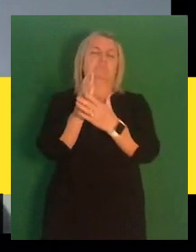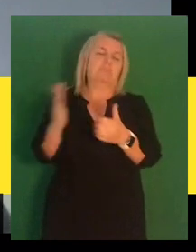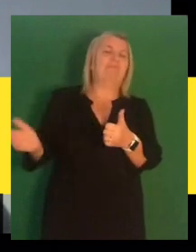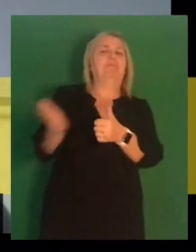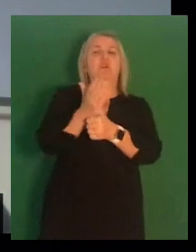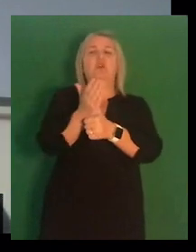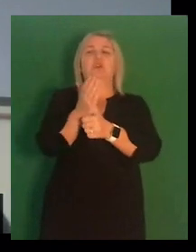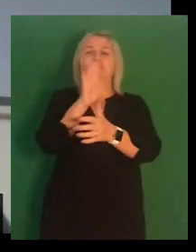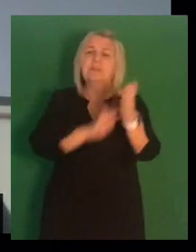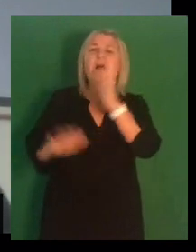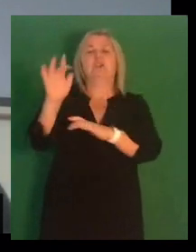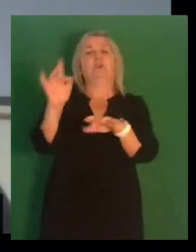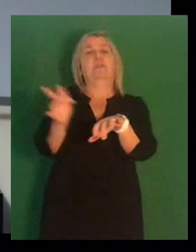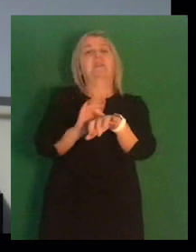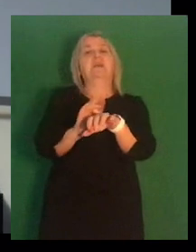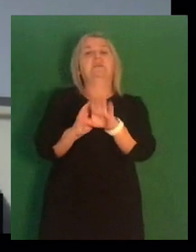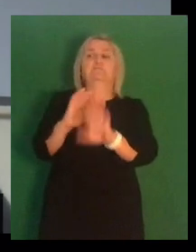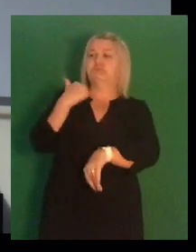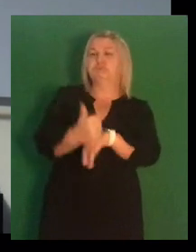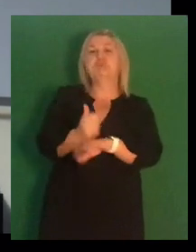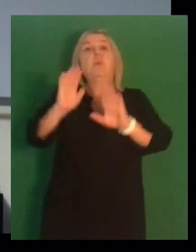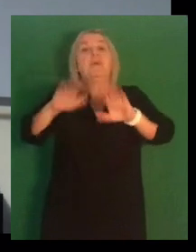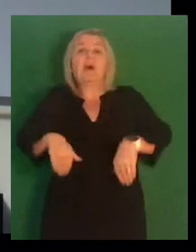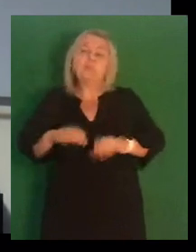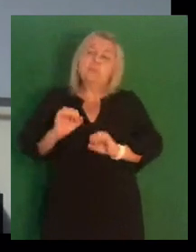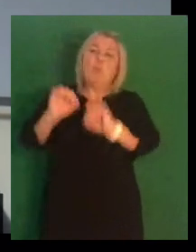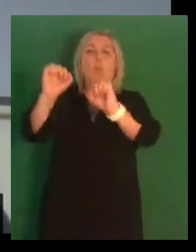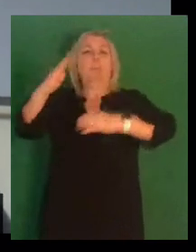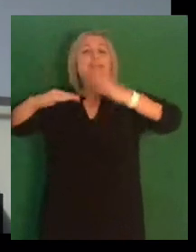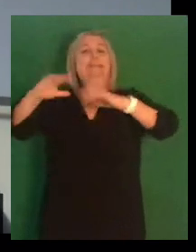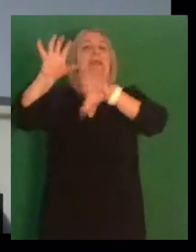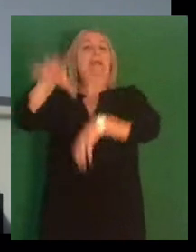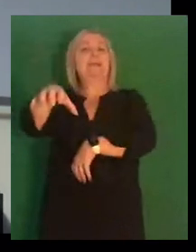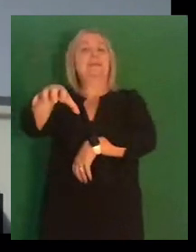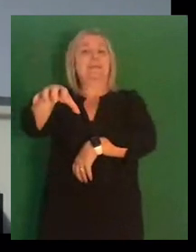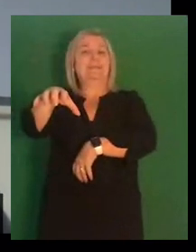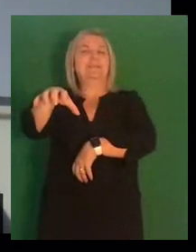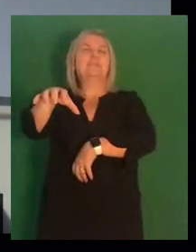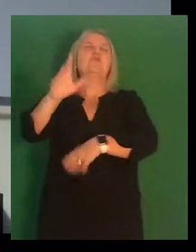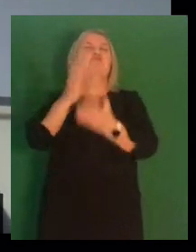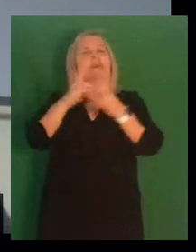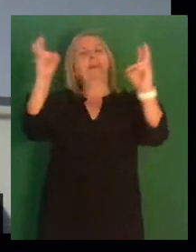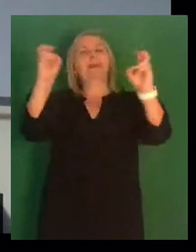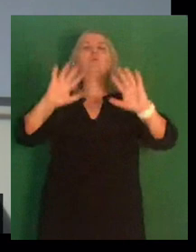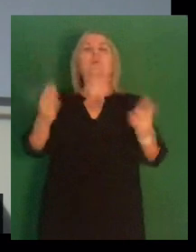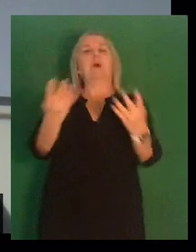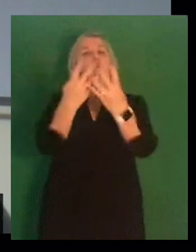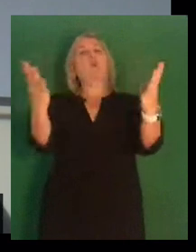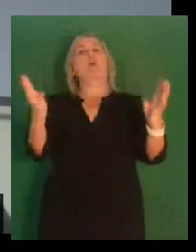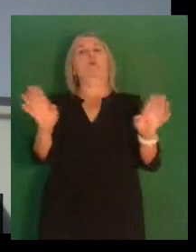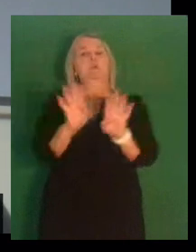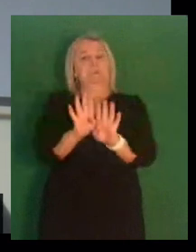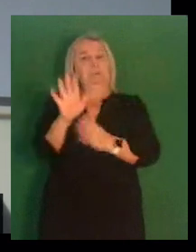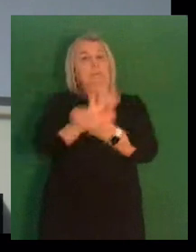exist without a theatre building of its own, which we call Without Walls. So a Without Walls theatre means that we